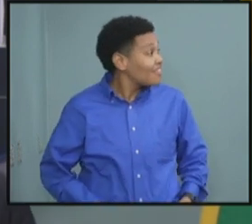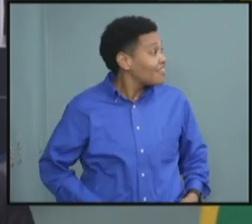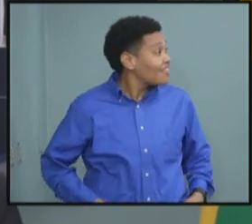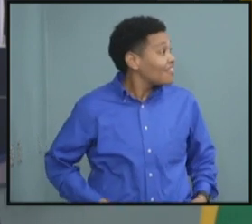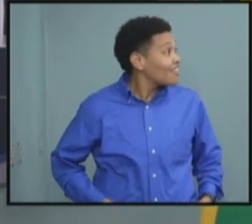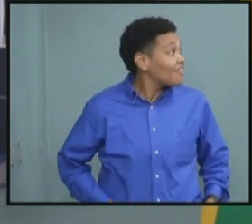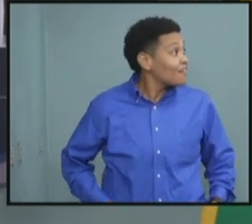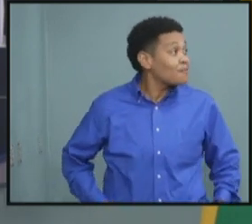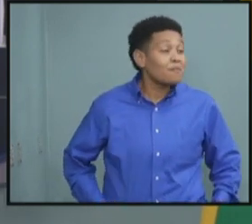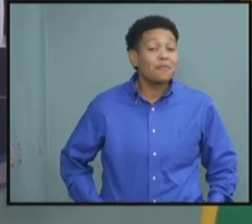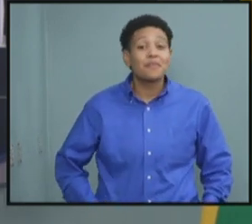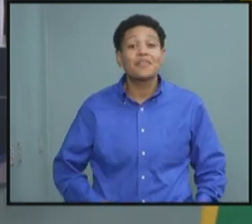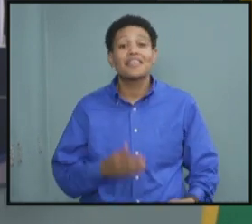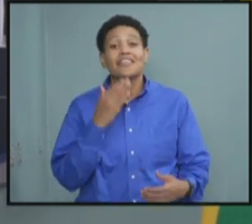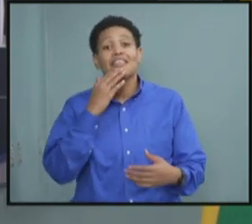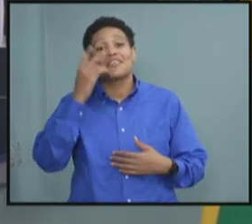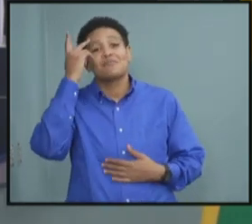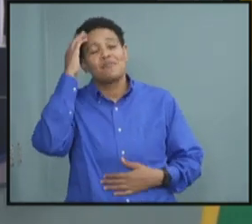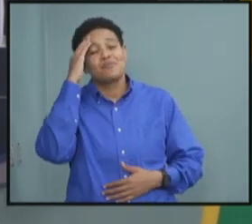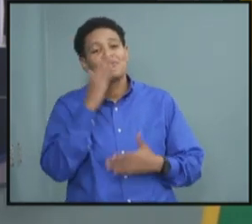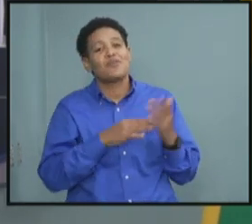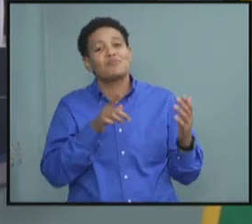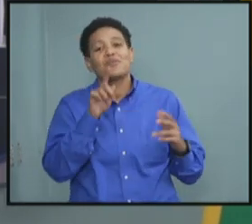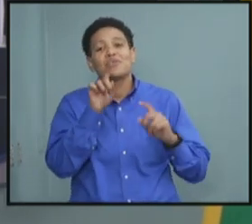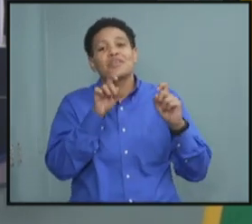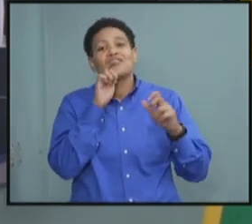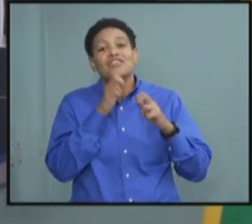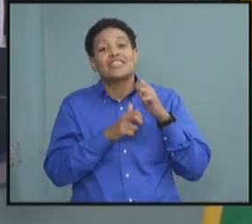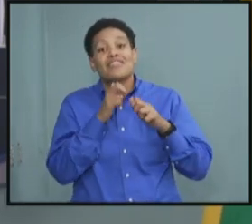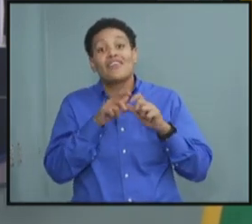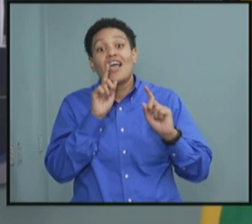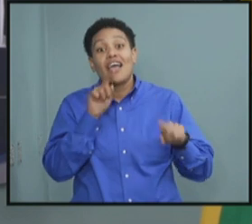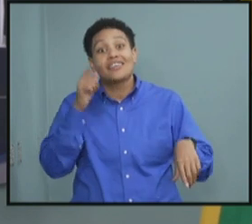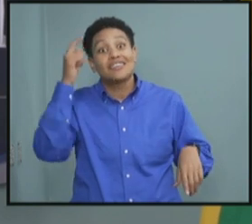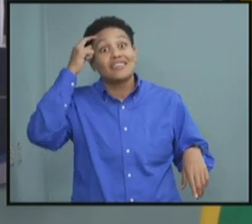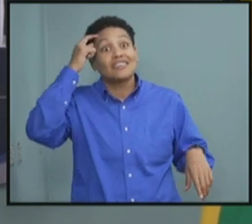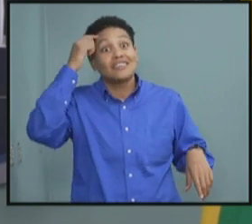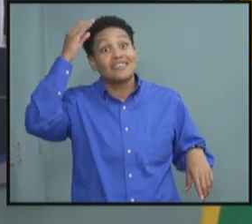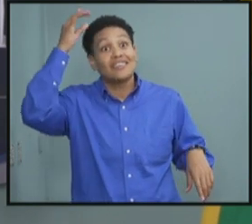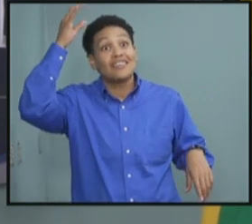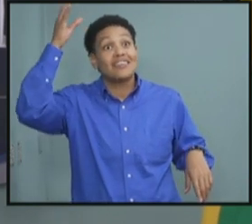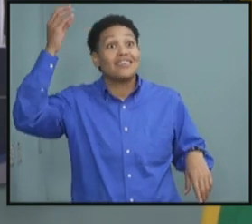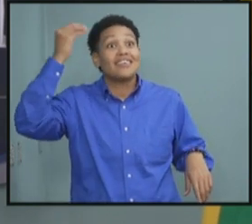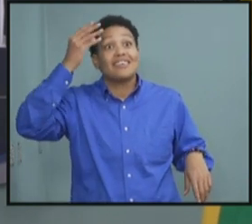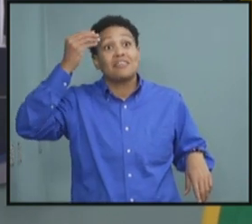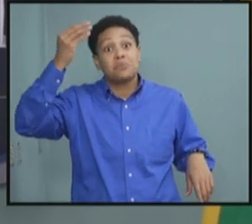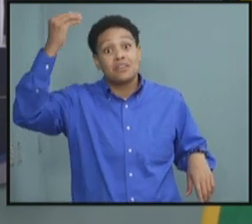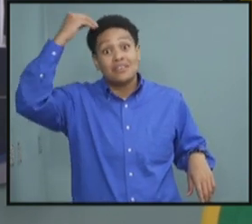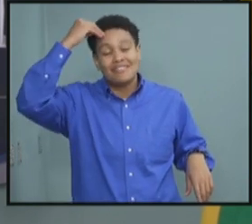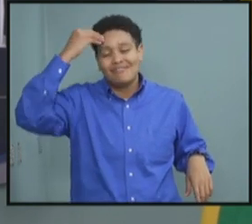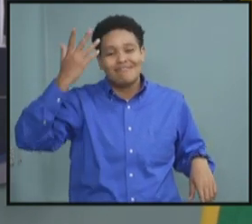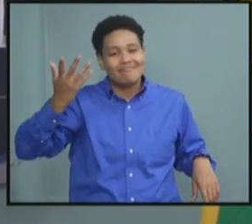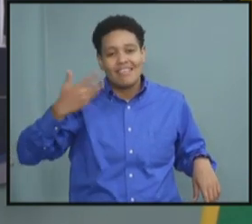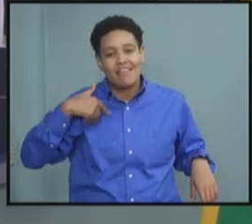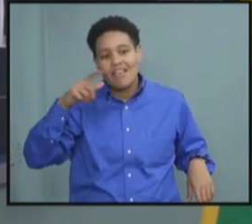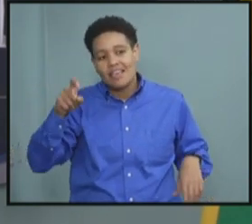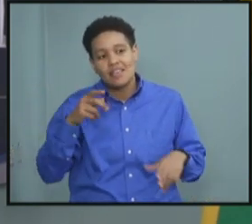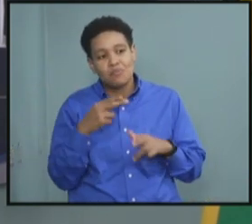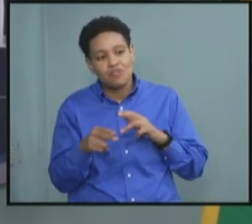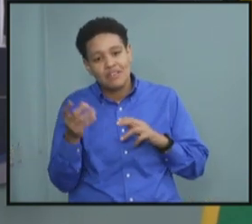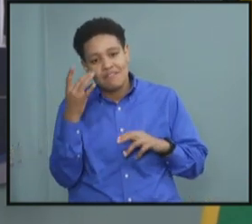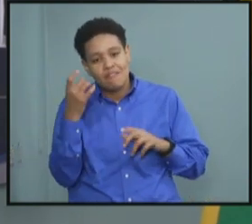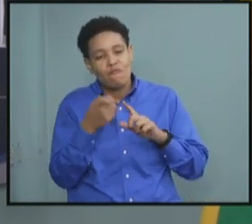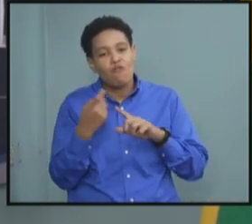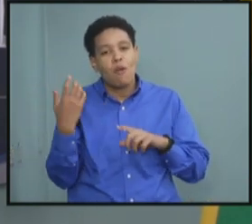Thank you, Prime Minister. Some of these questions are difficult to answer off the top of your head. So I had to get a briefing from